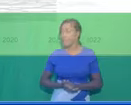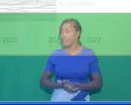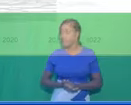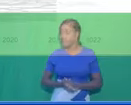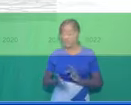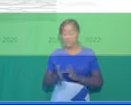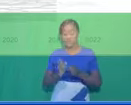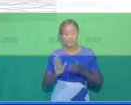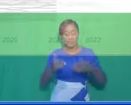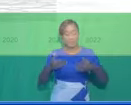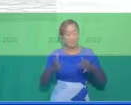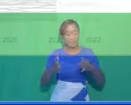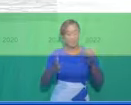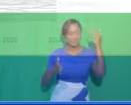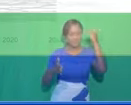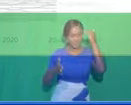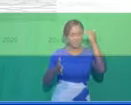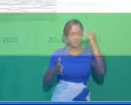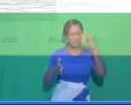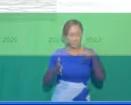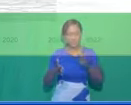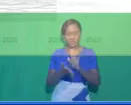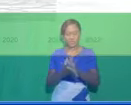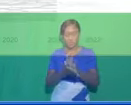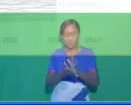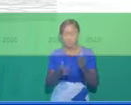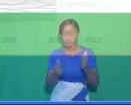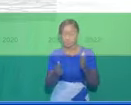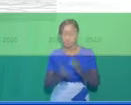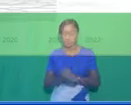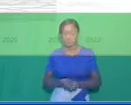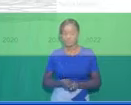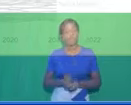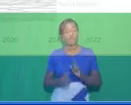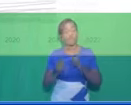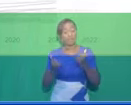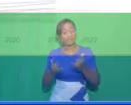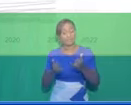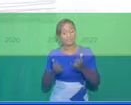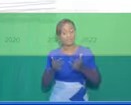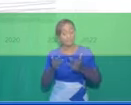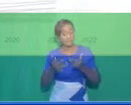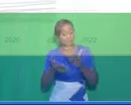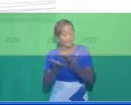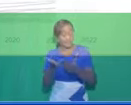means the public is aware of that. All right, some things of concern. Let's go to five.